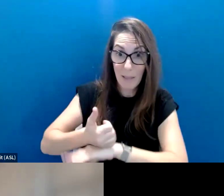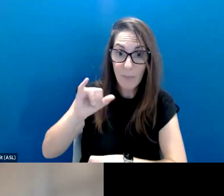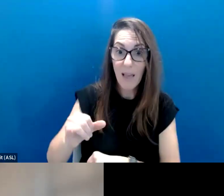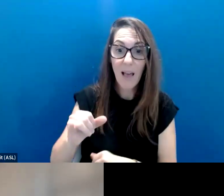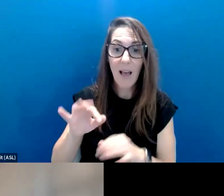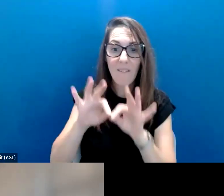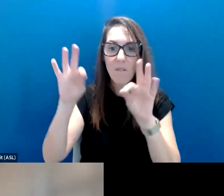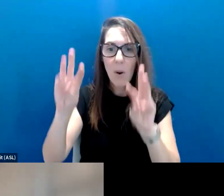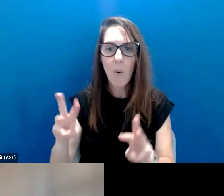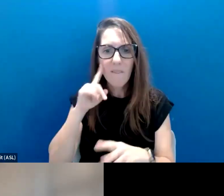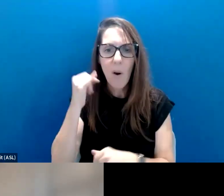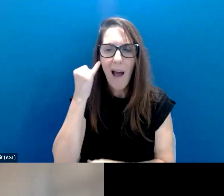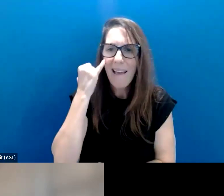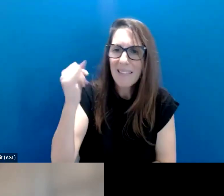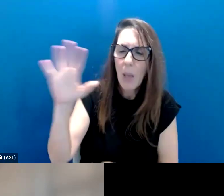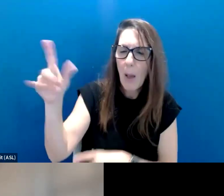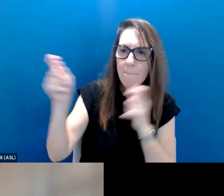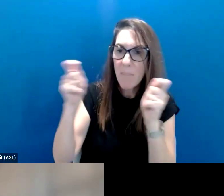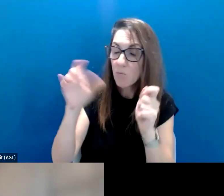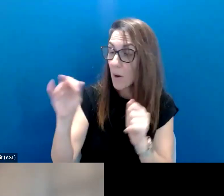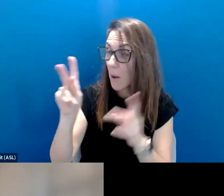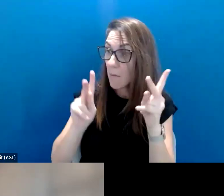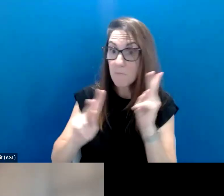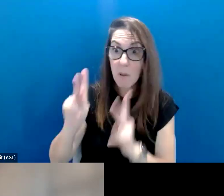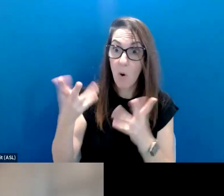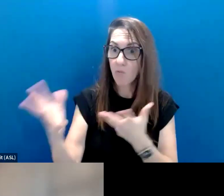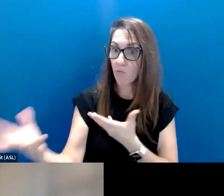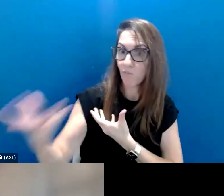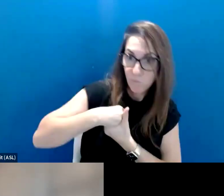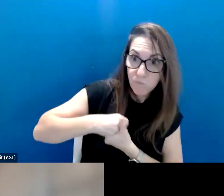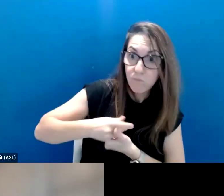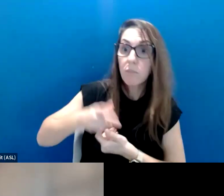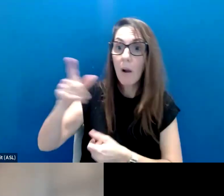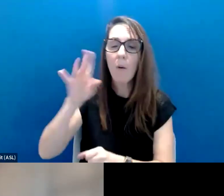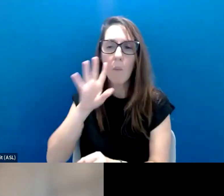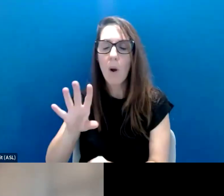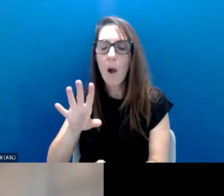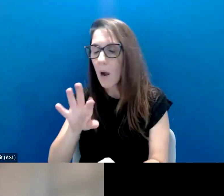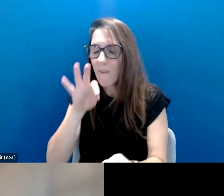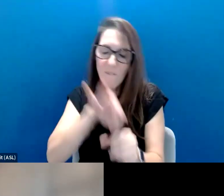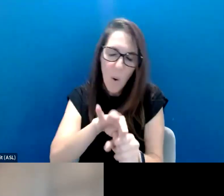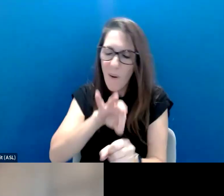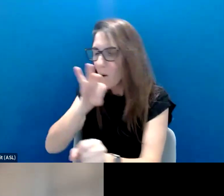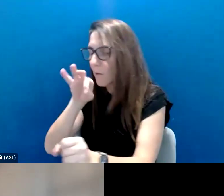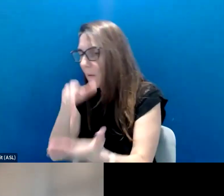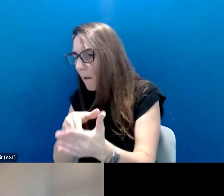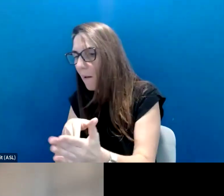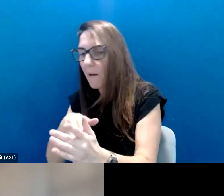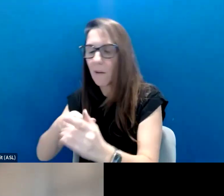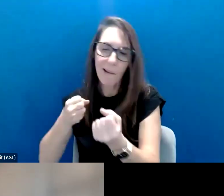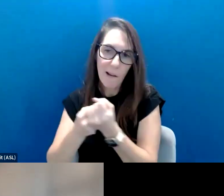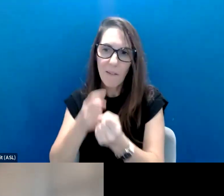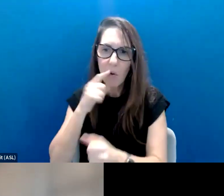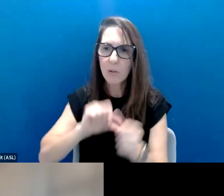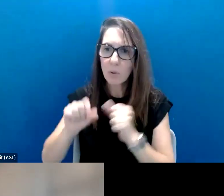management and the public really engages and say they are voting on each other's or doing all that, could we